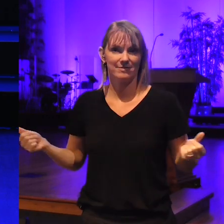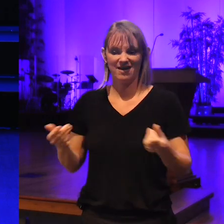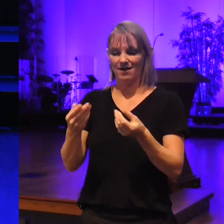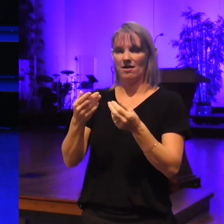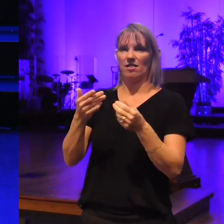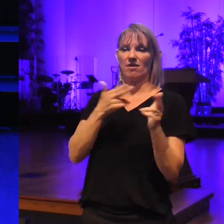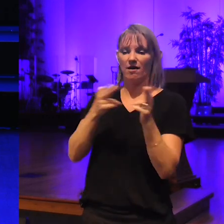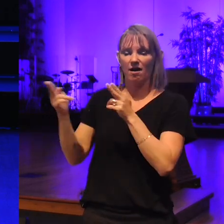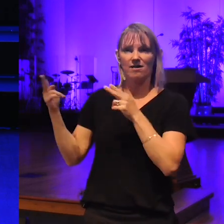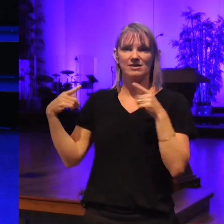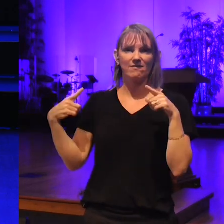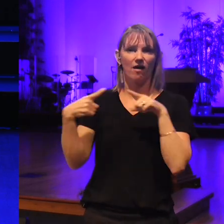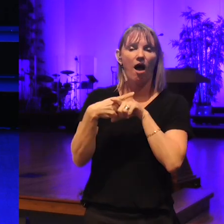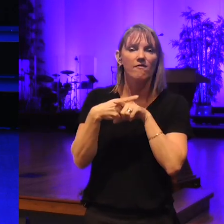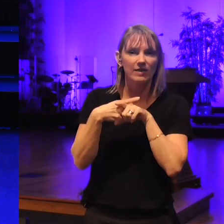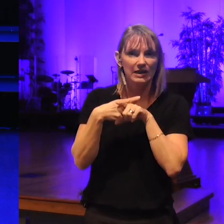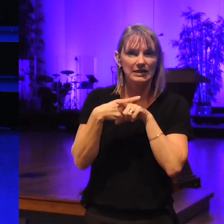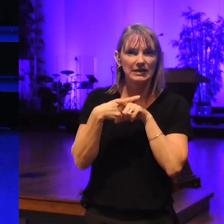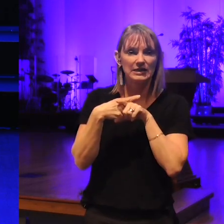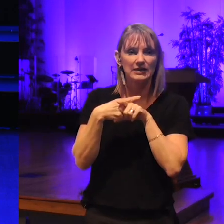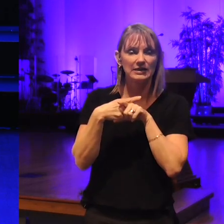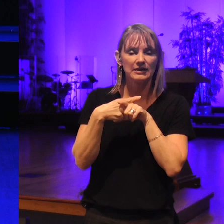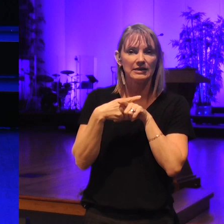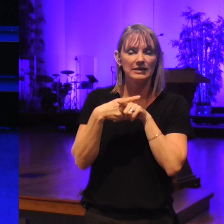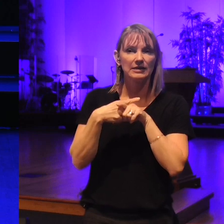of conflict.